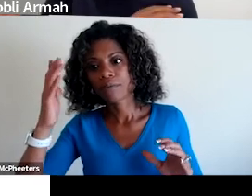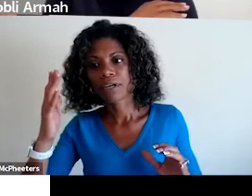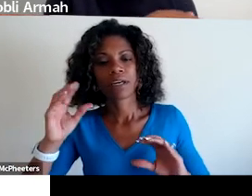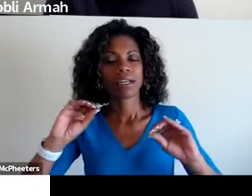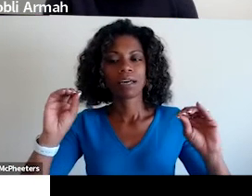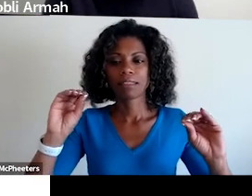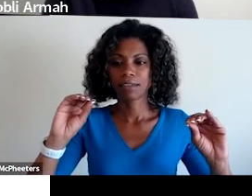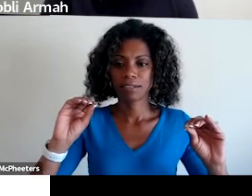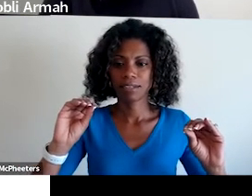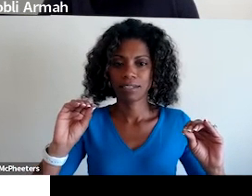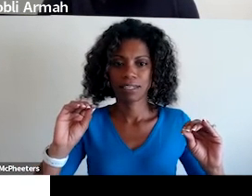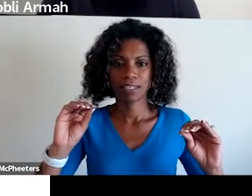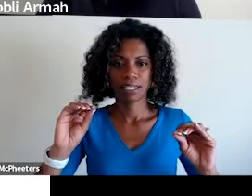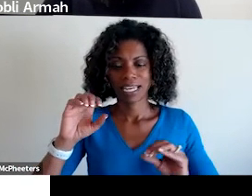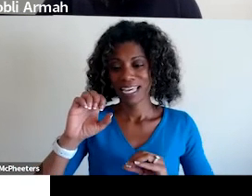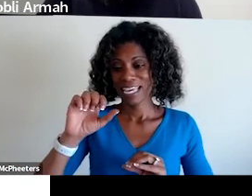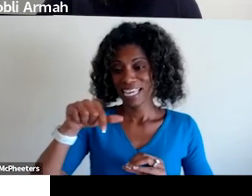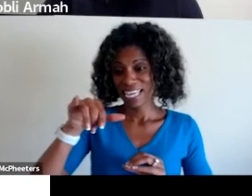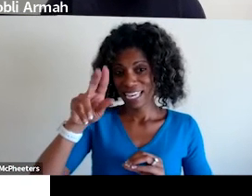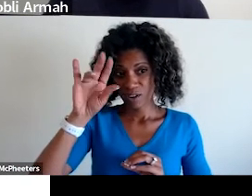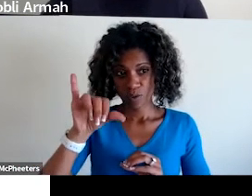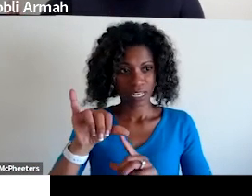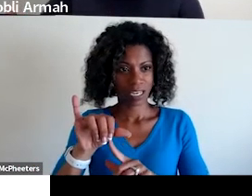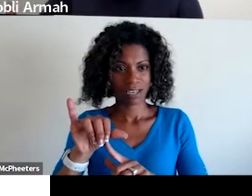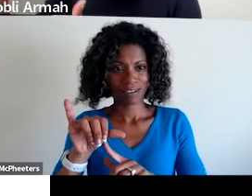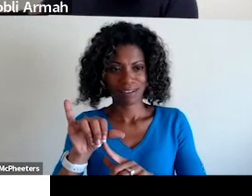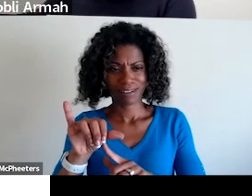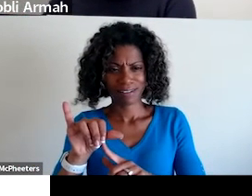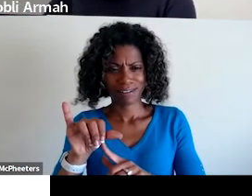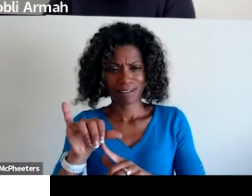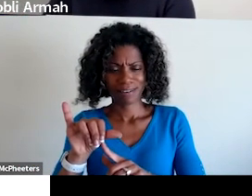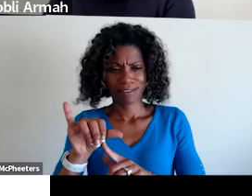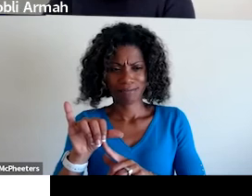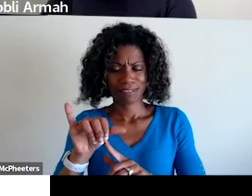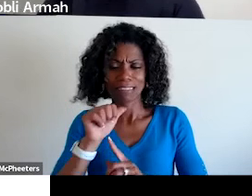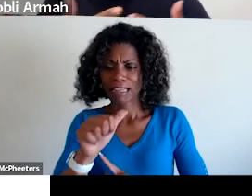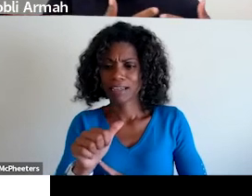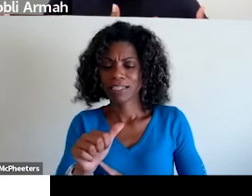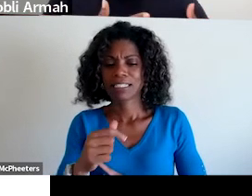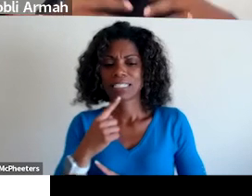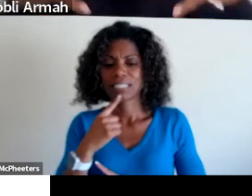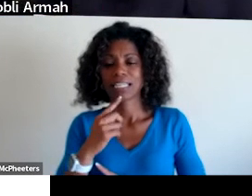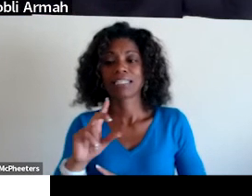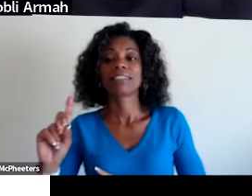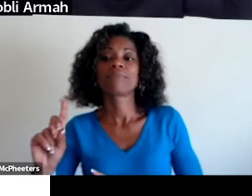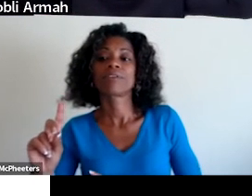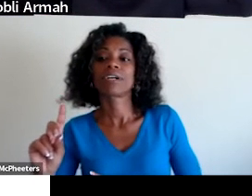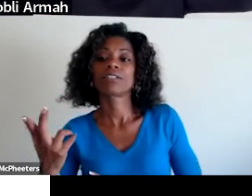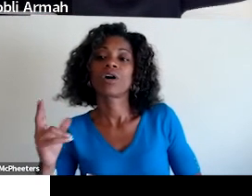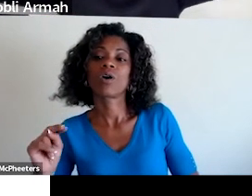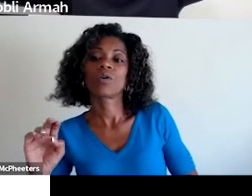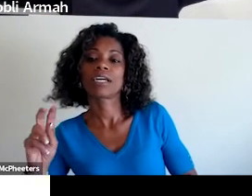Inequity is equitably dispersed across our society. So to say that one party owns equity and one doesn't, you put